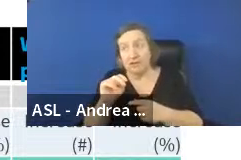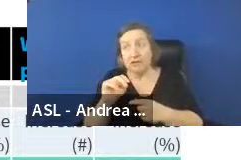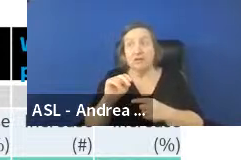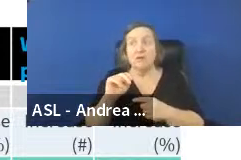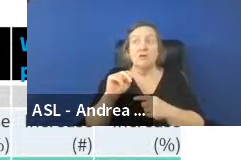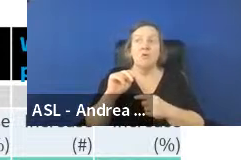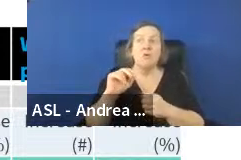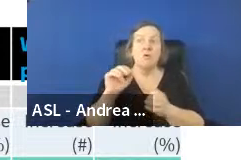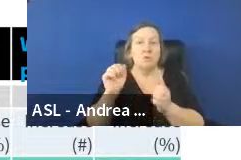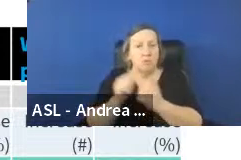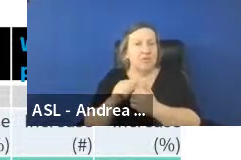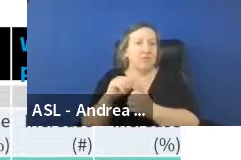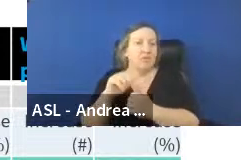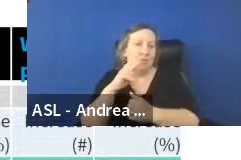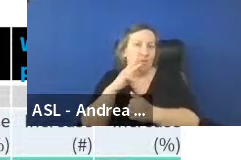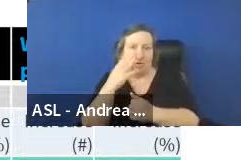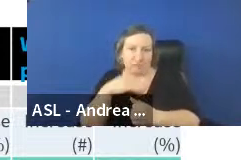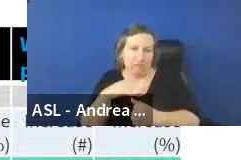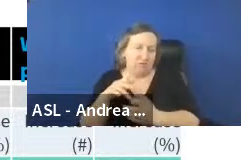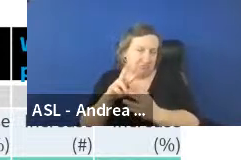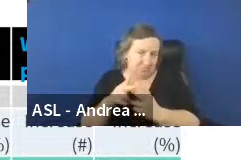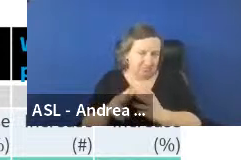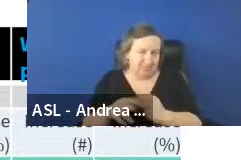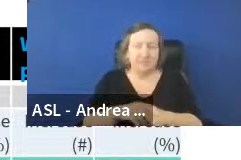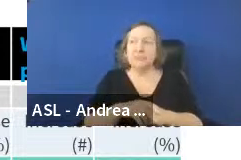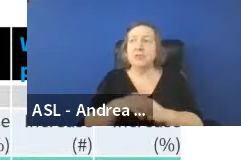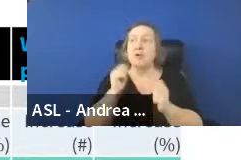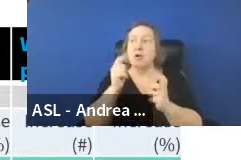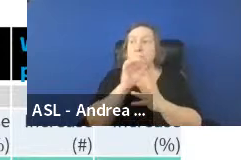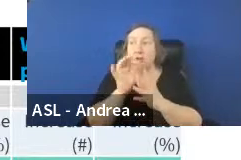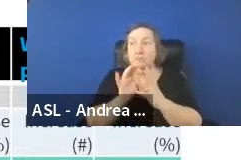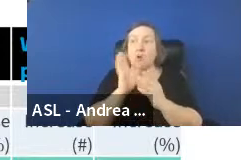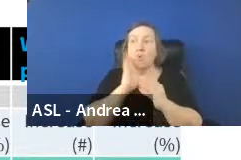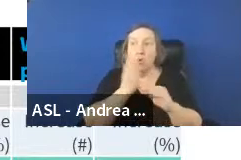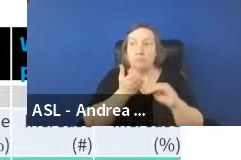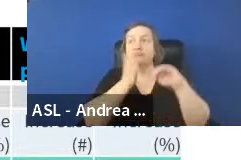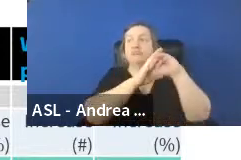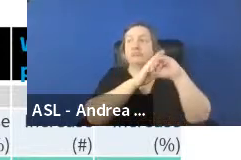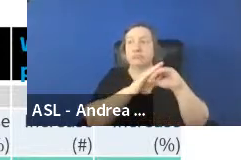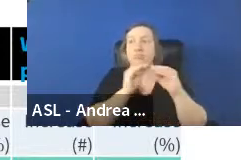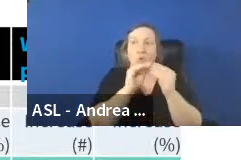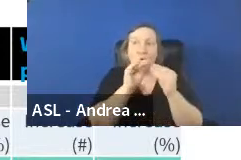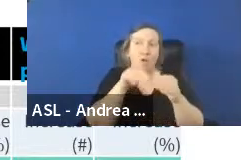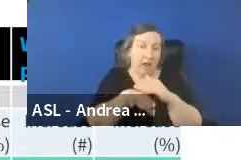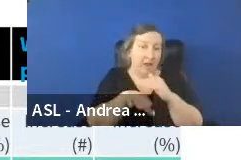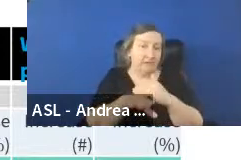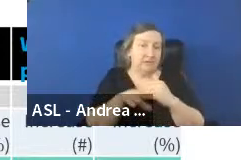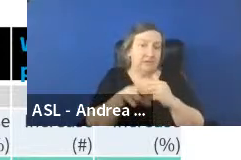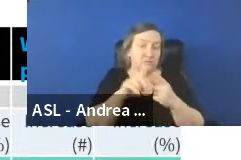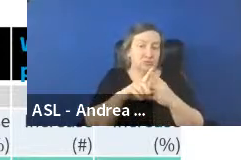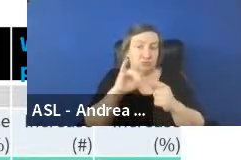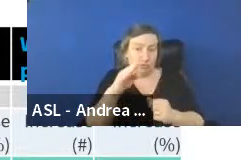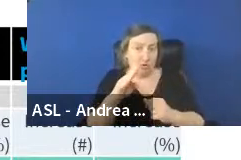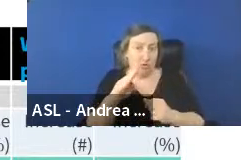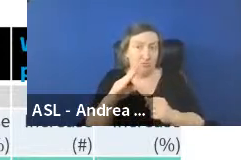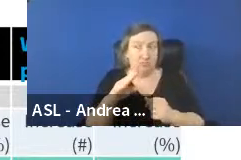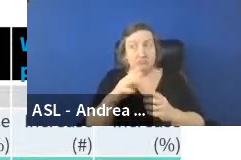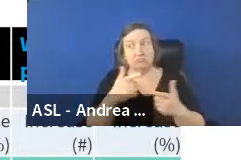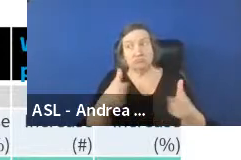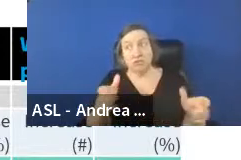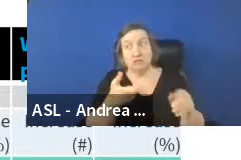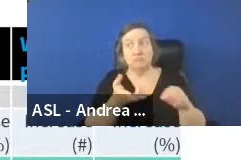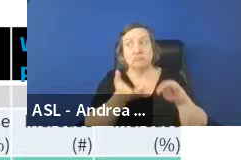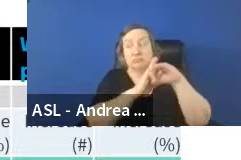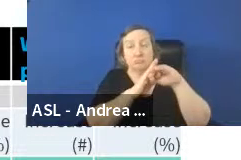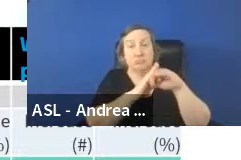waterfront station. But all of these options would improve access to jobs pretty significantly and